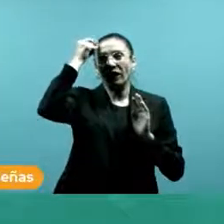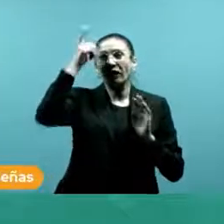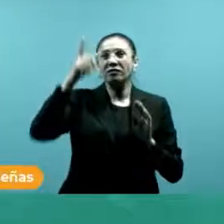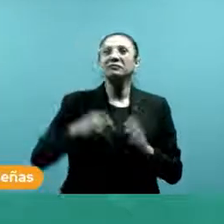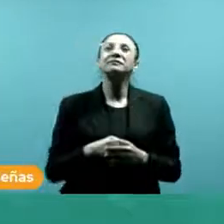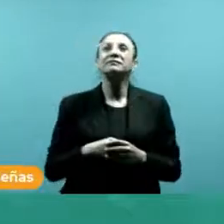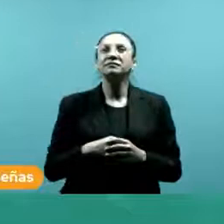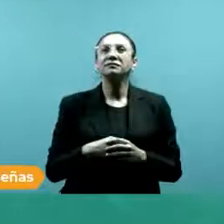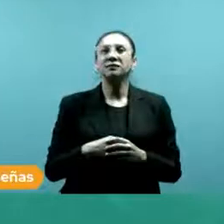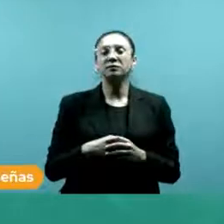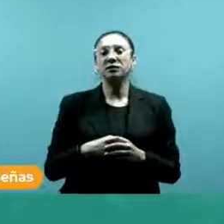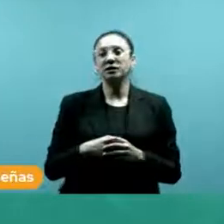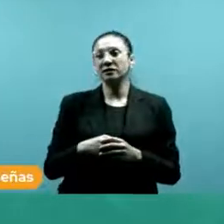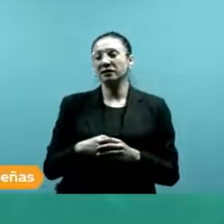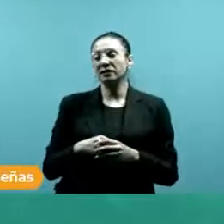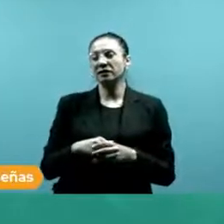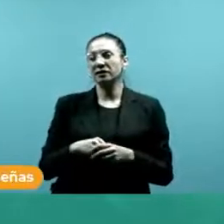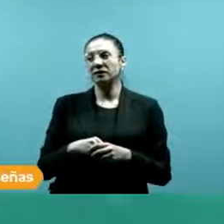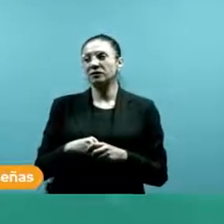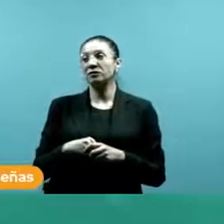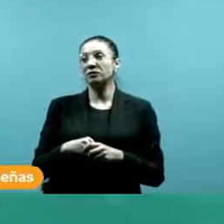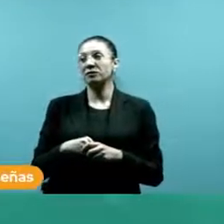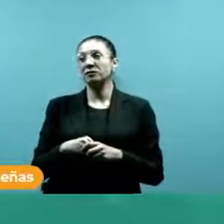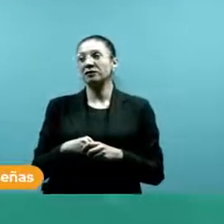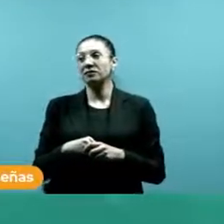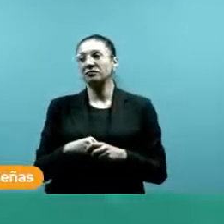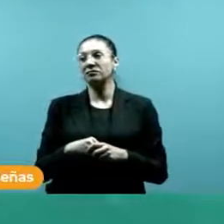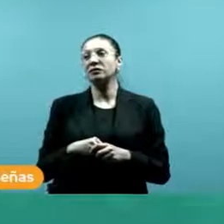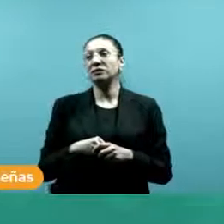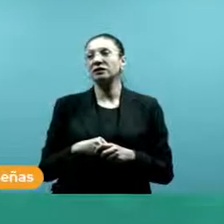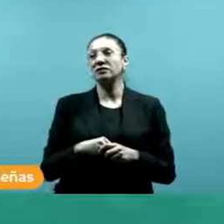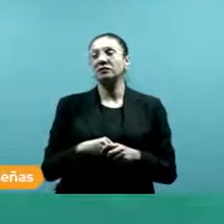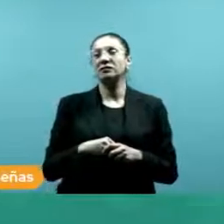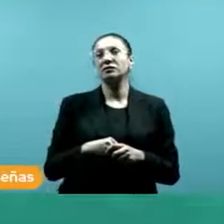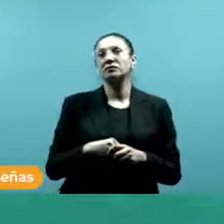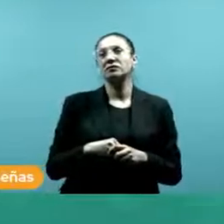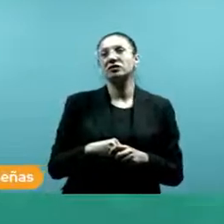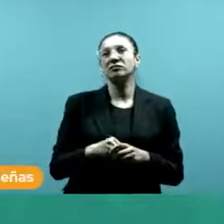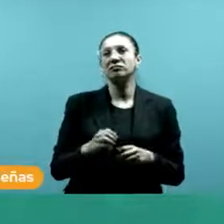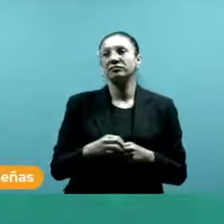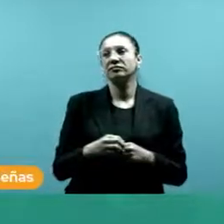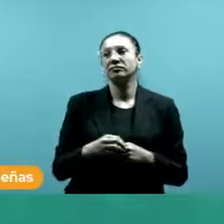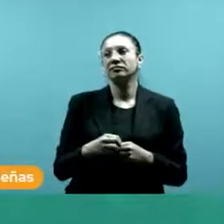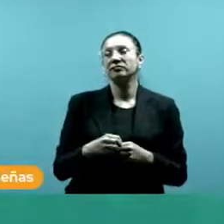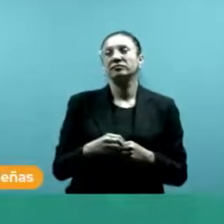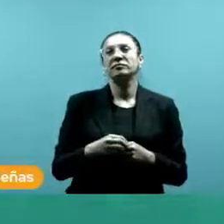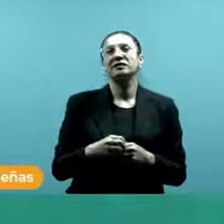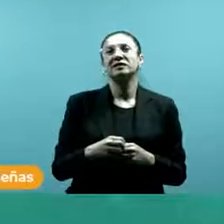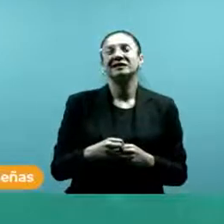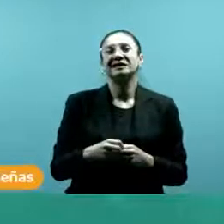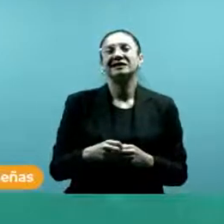So let me start the presentation. Permítanme comenzar con la presentación. And I would like to start with